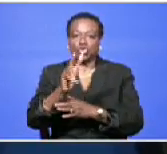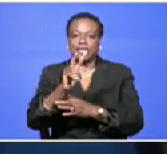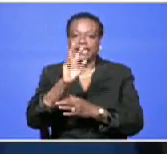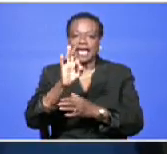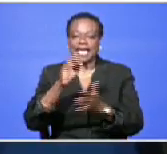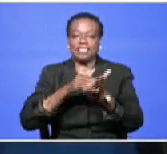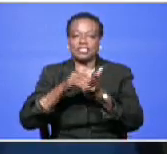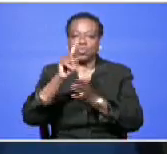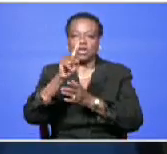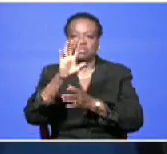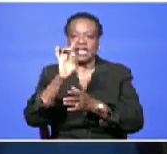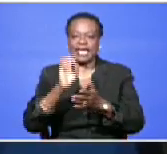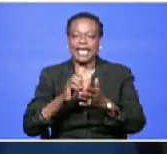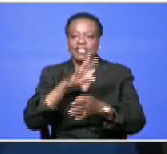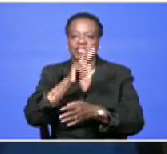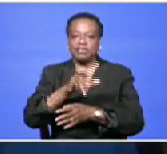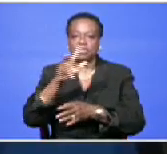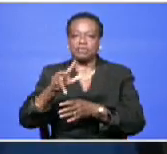$29,180 and